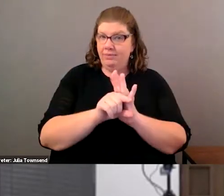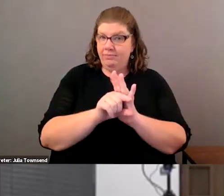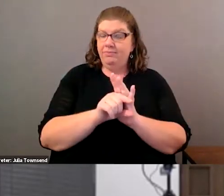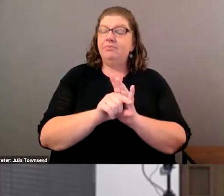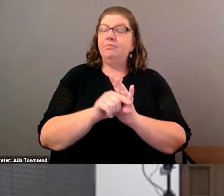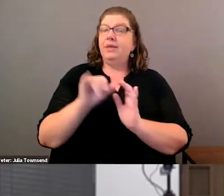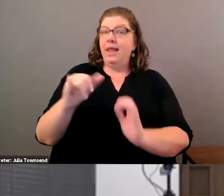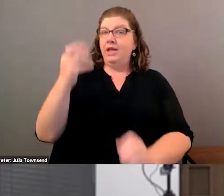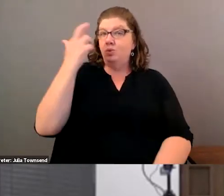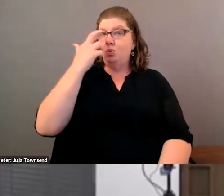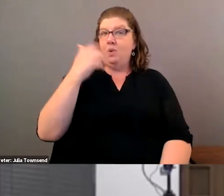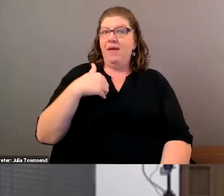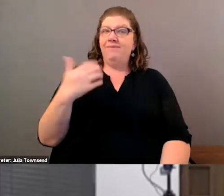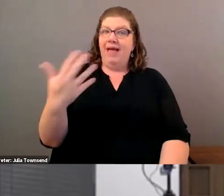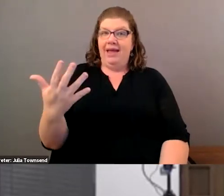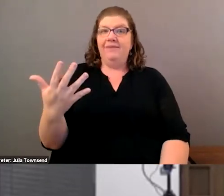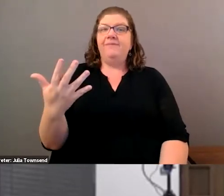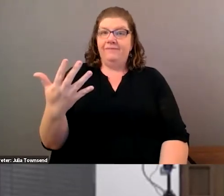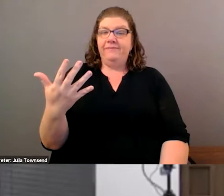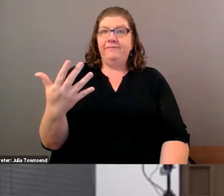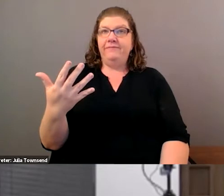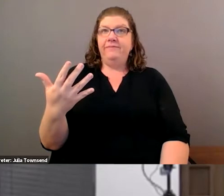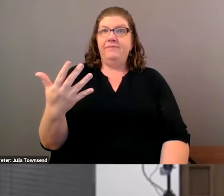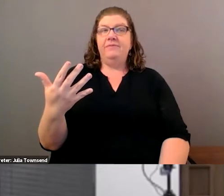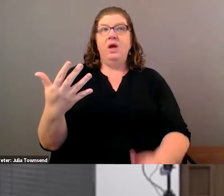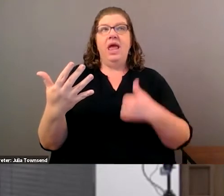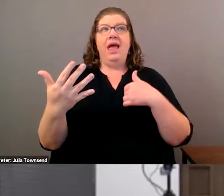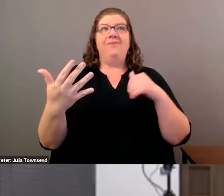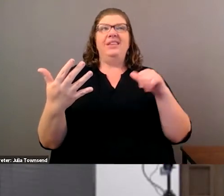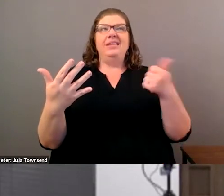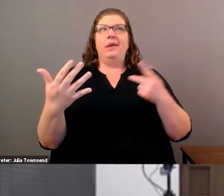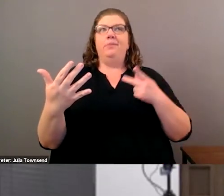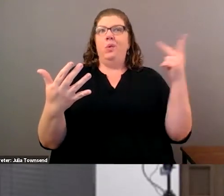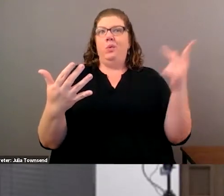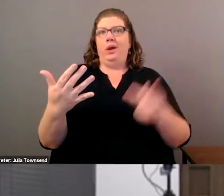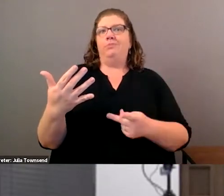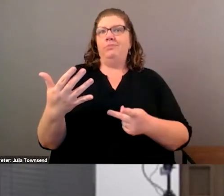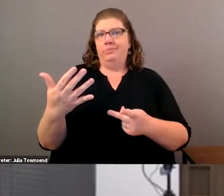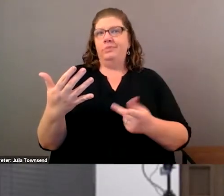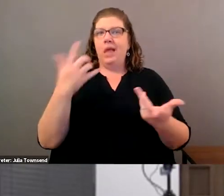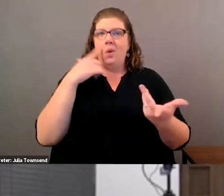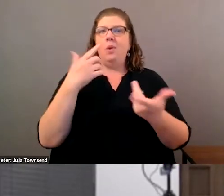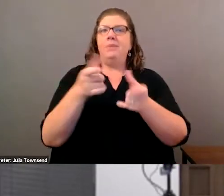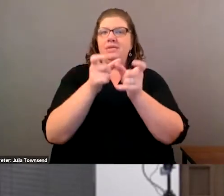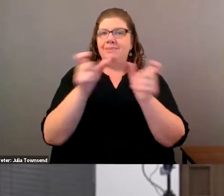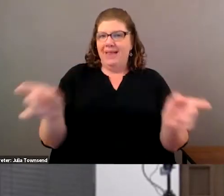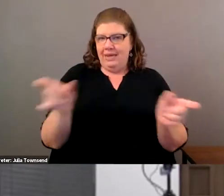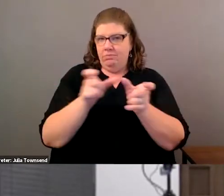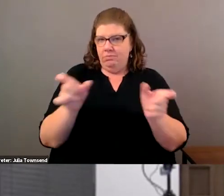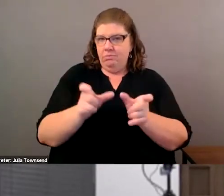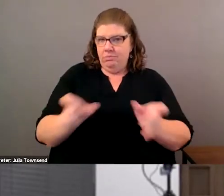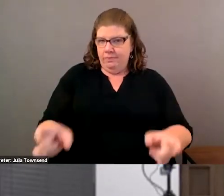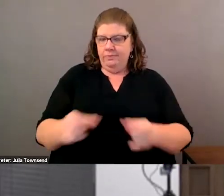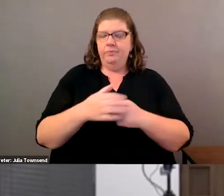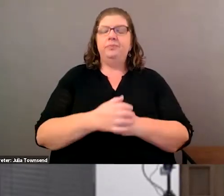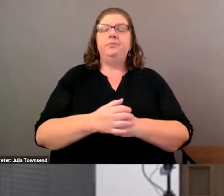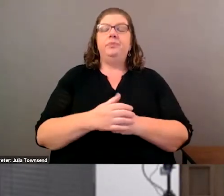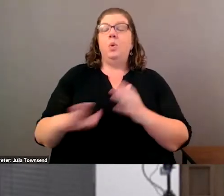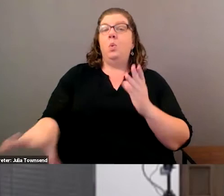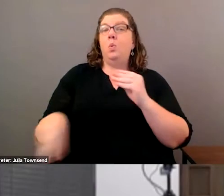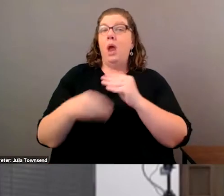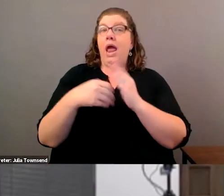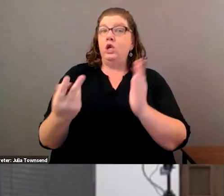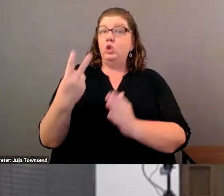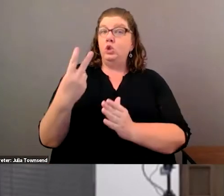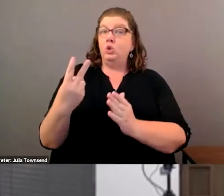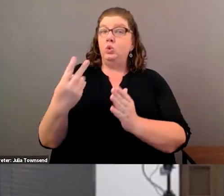have 5 for actually 10 programs. And we are adding 2 new junior high positions